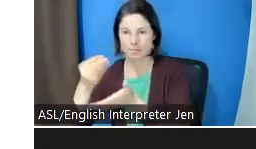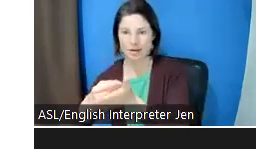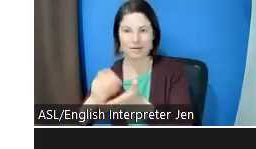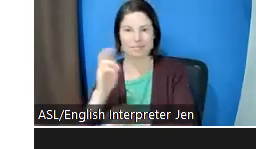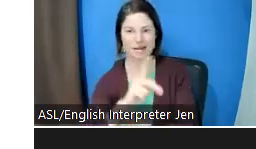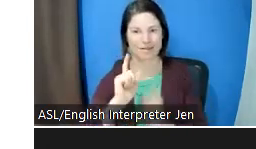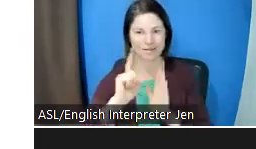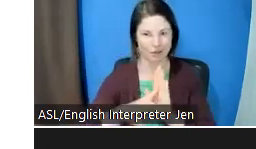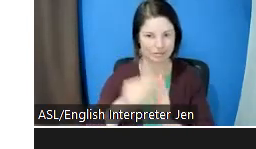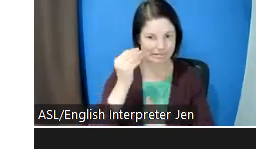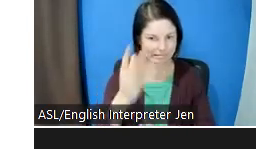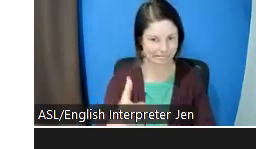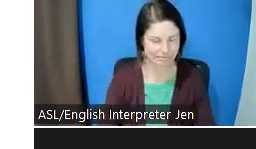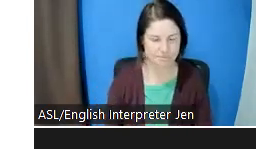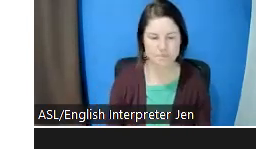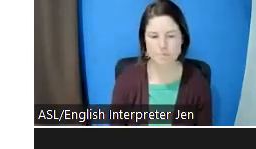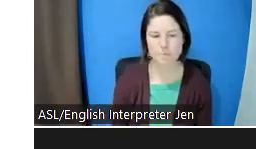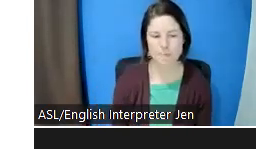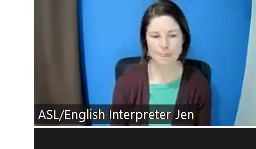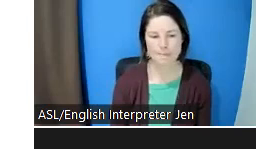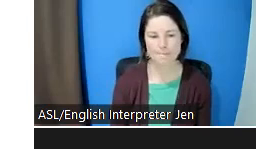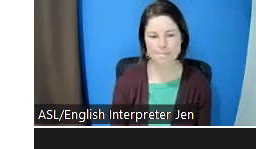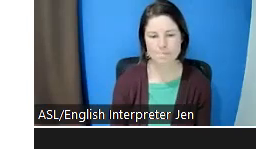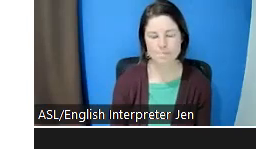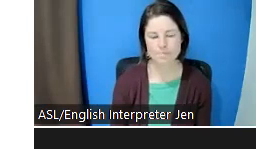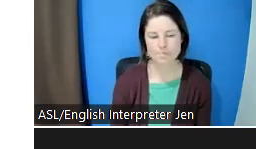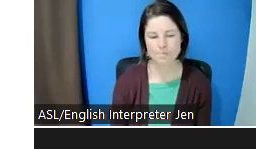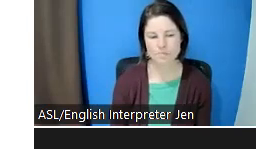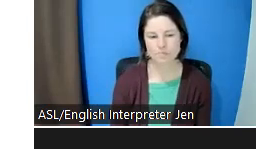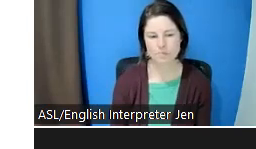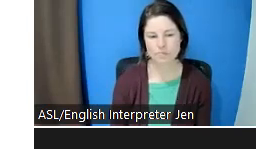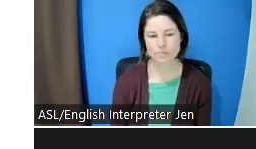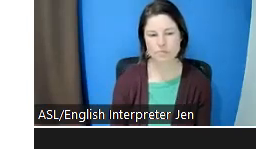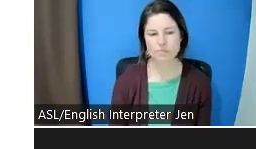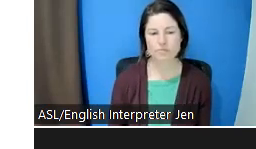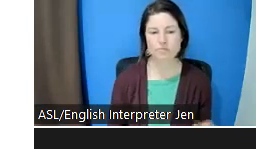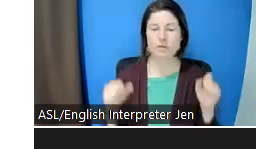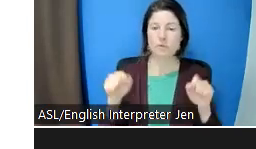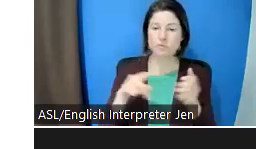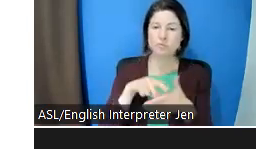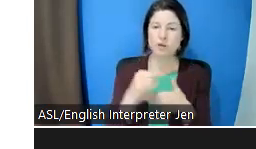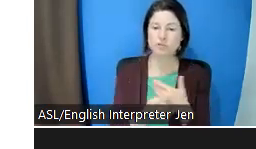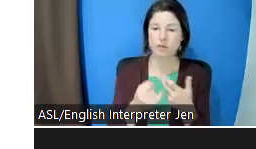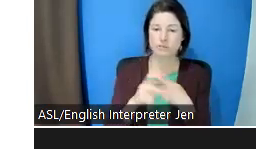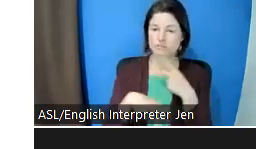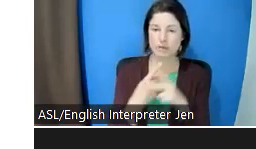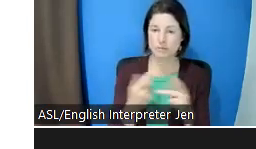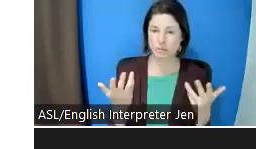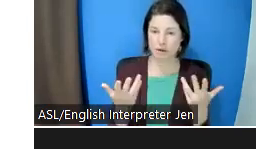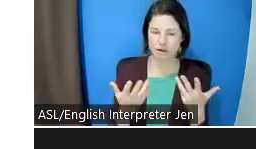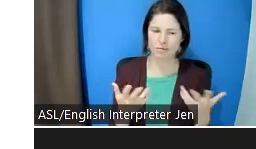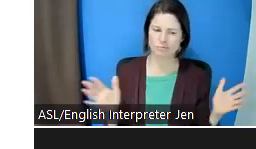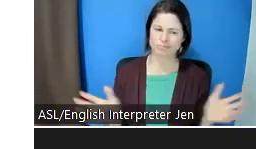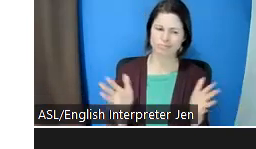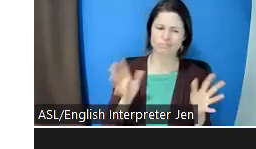So getting into potential project types, again, we are encouraging new and innovative ideas that fall within the program